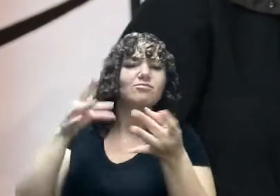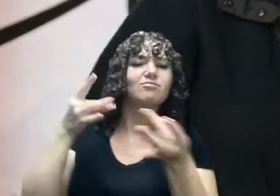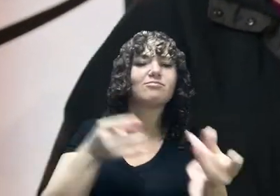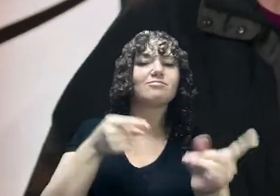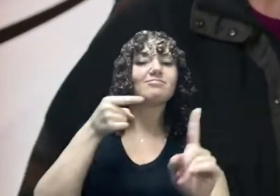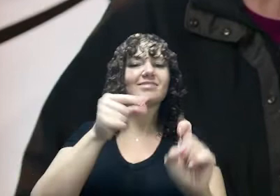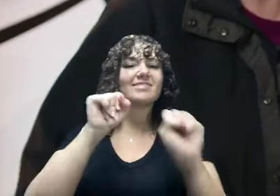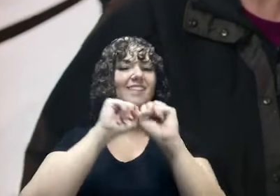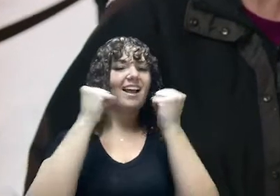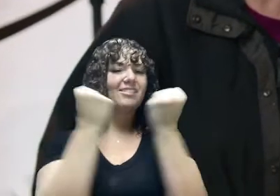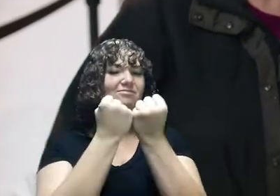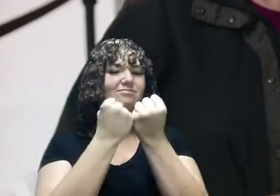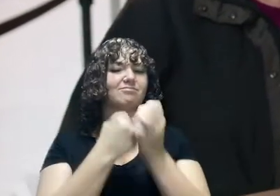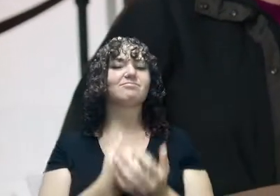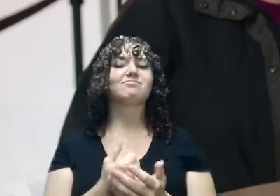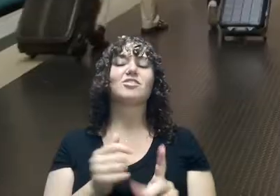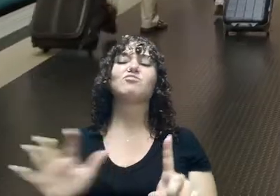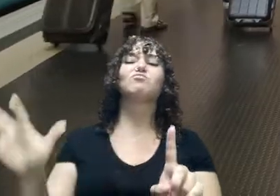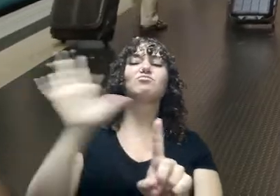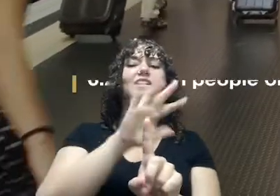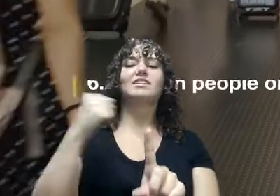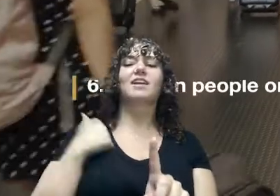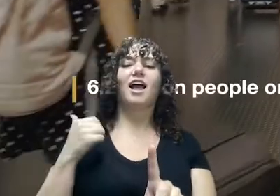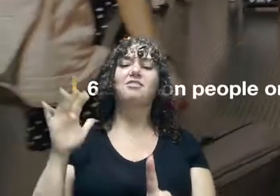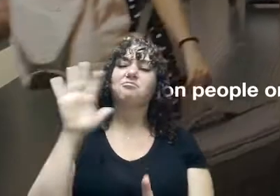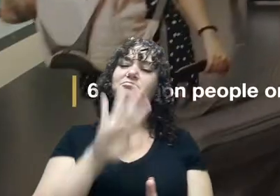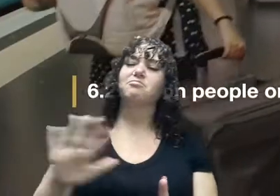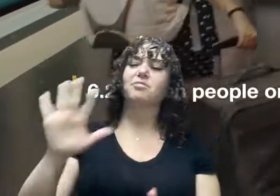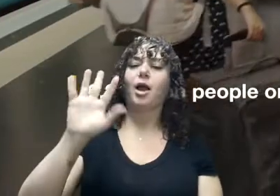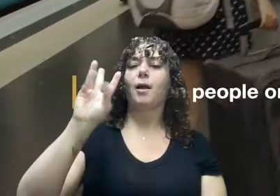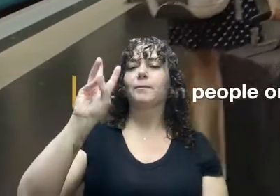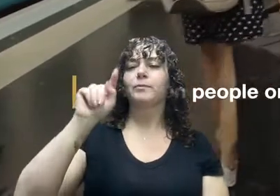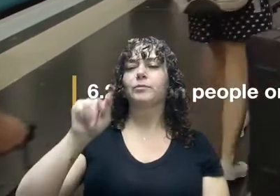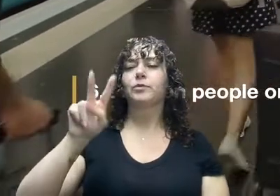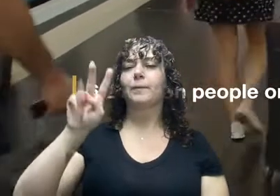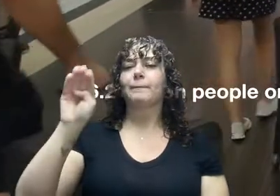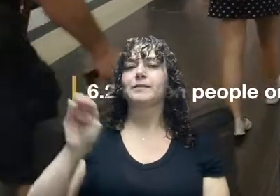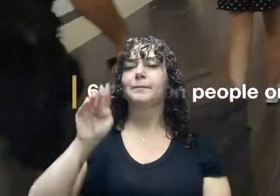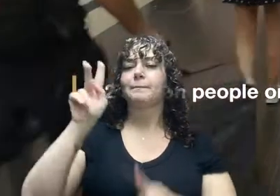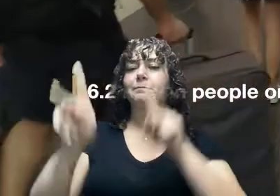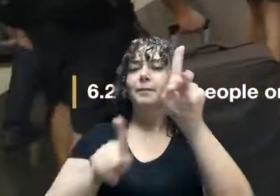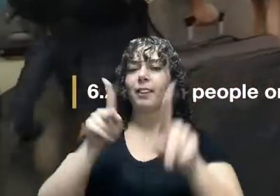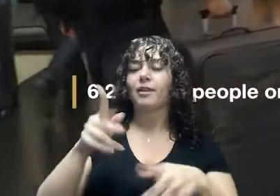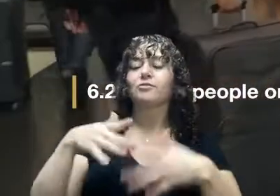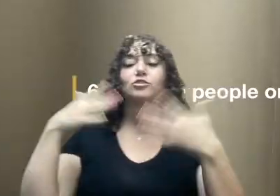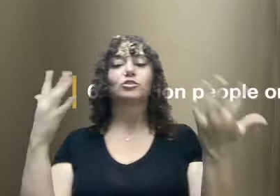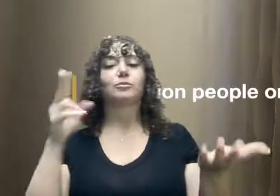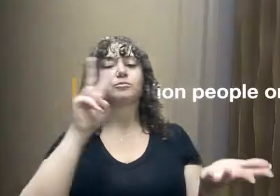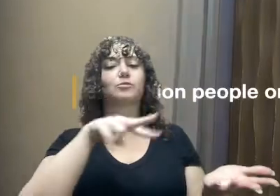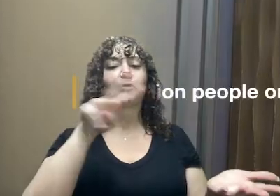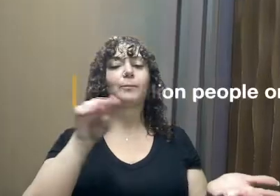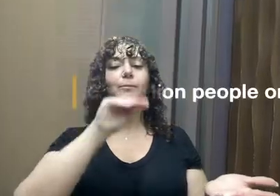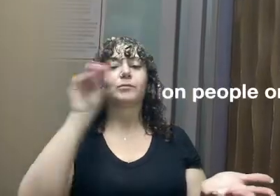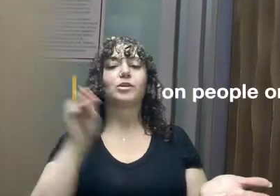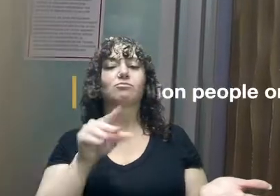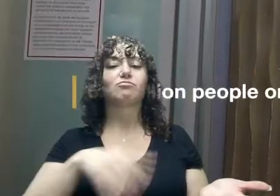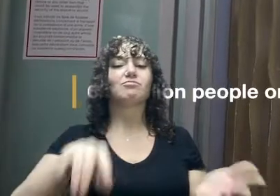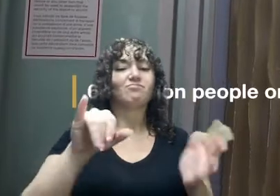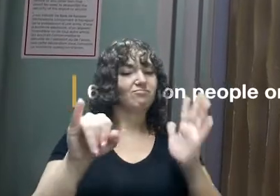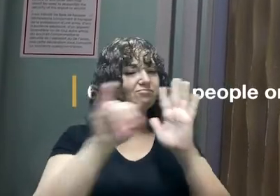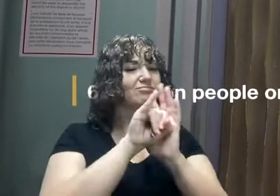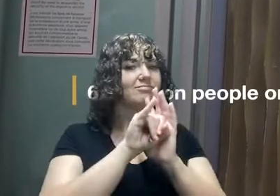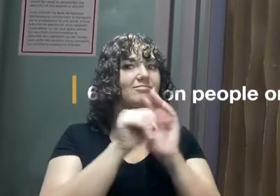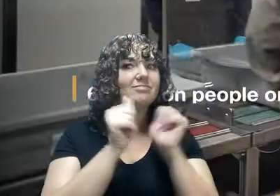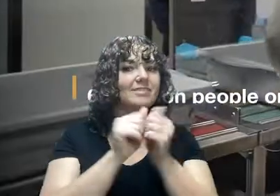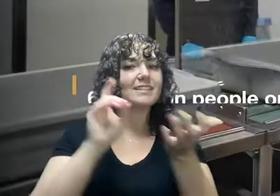and effectively in society. Across Canada, 6.2 million people, or 22% of the population, identify